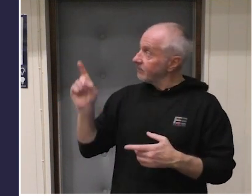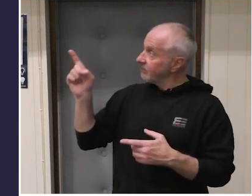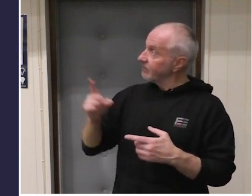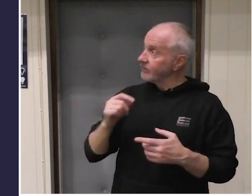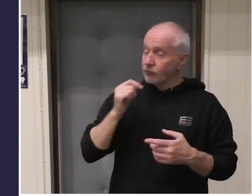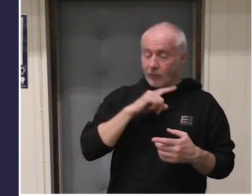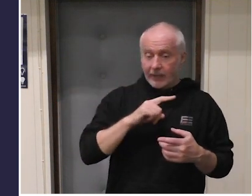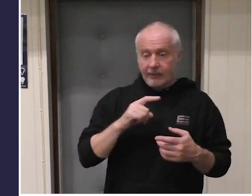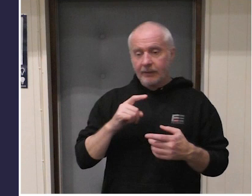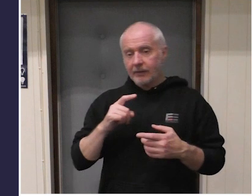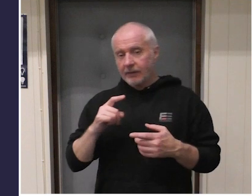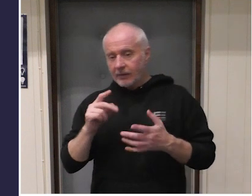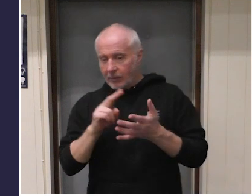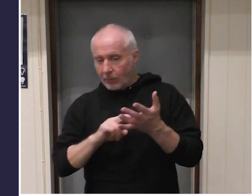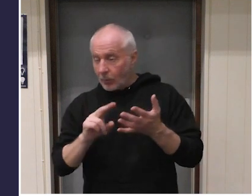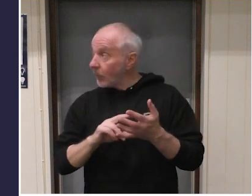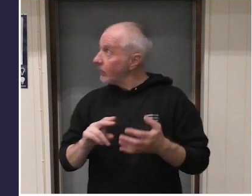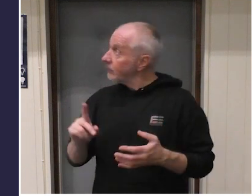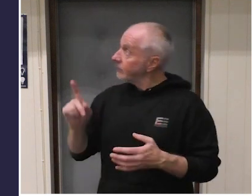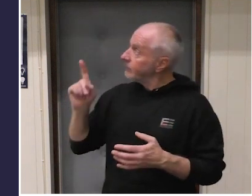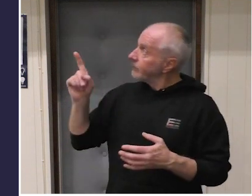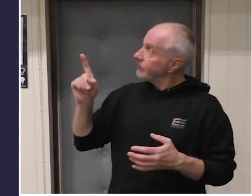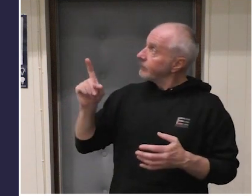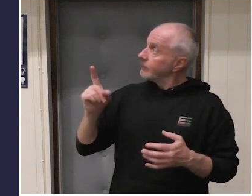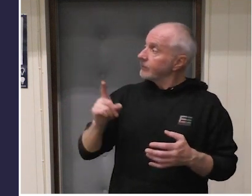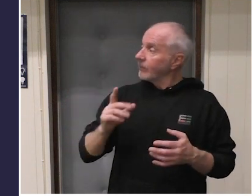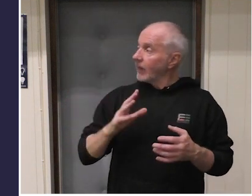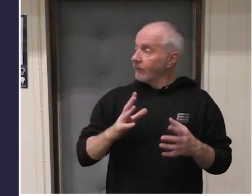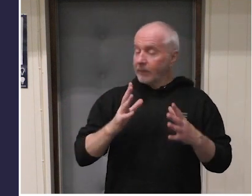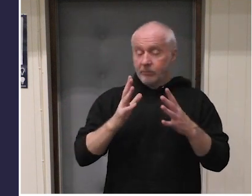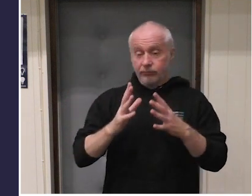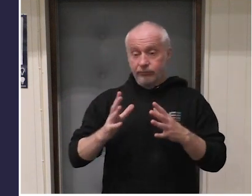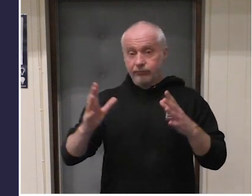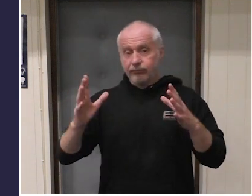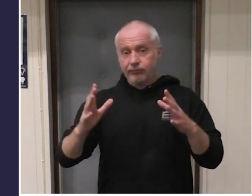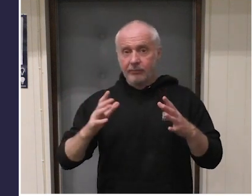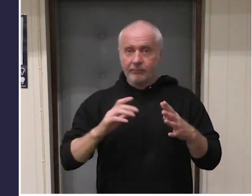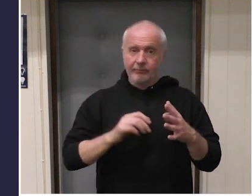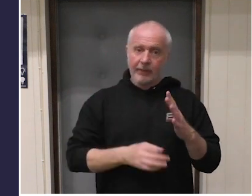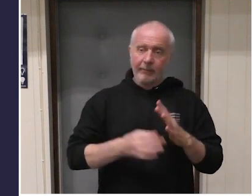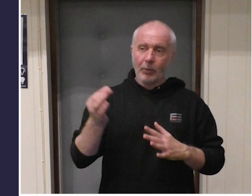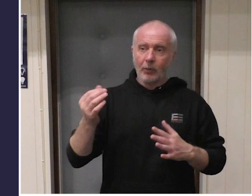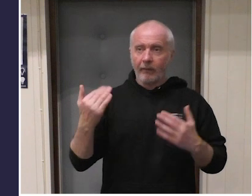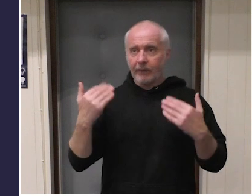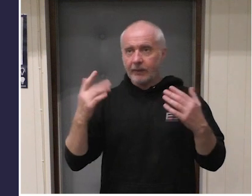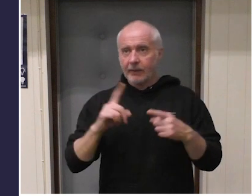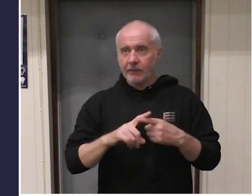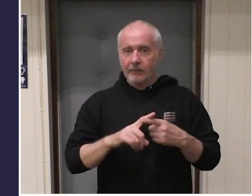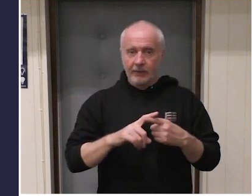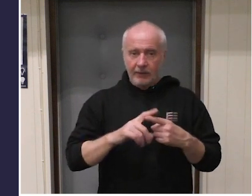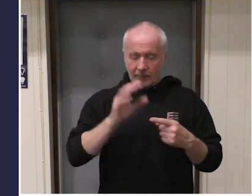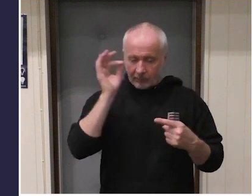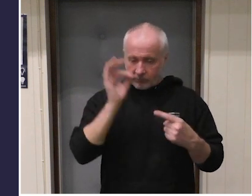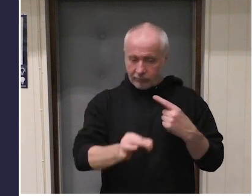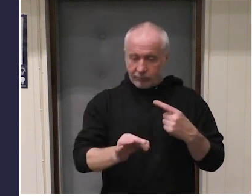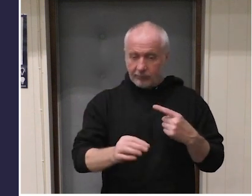So here we see that as we go towards larger morphogen gradients, we get better fitness because you get sharper profiles,